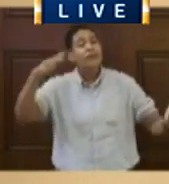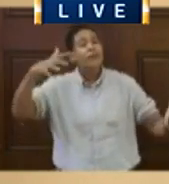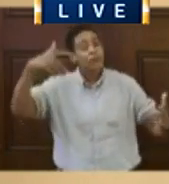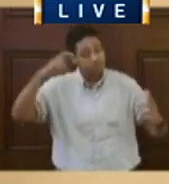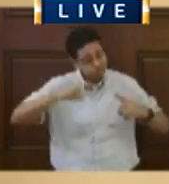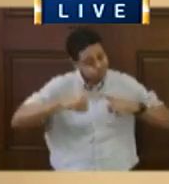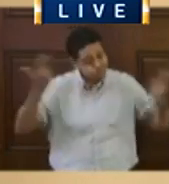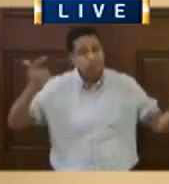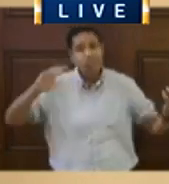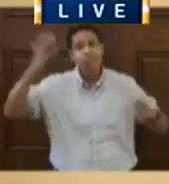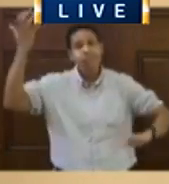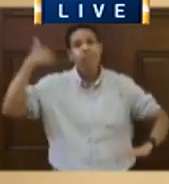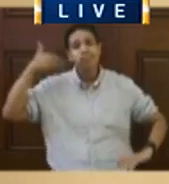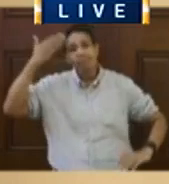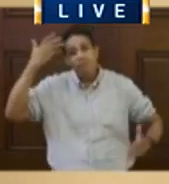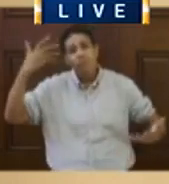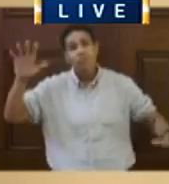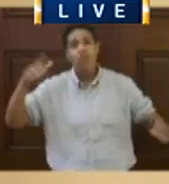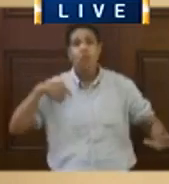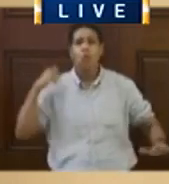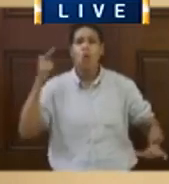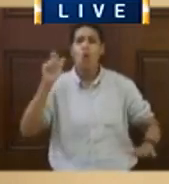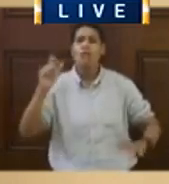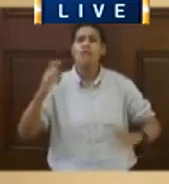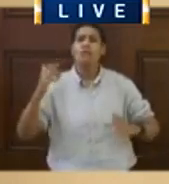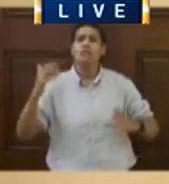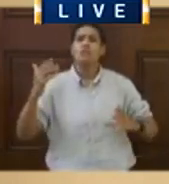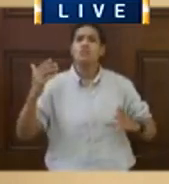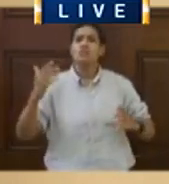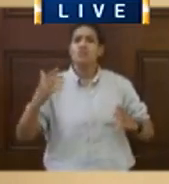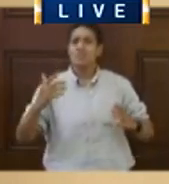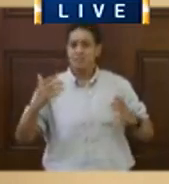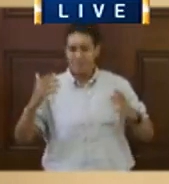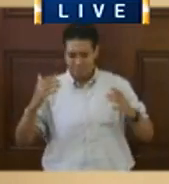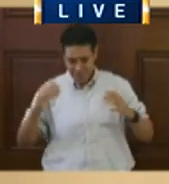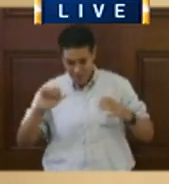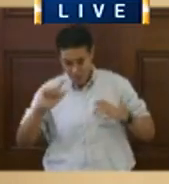all need to emerge on the other side as much as possible.